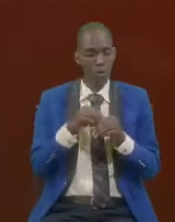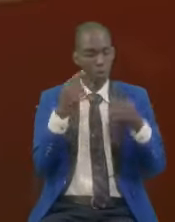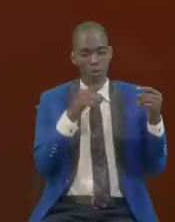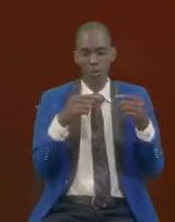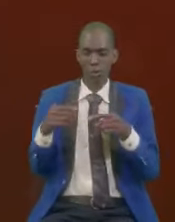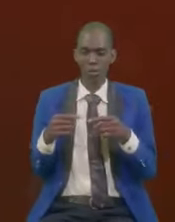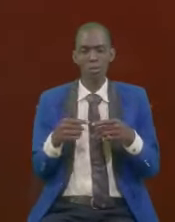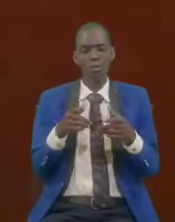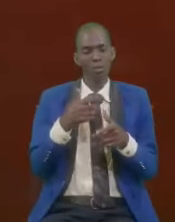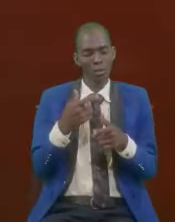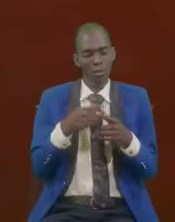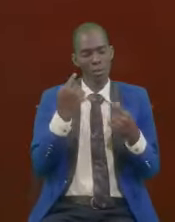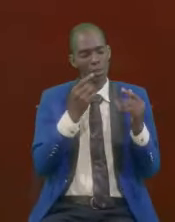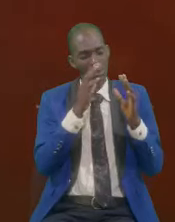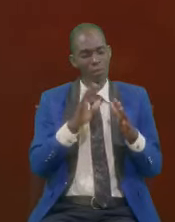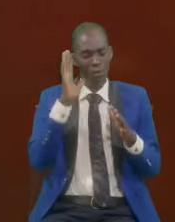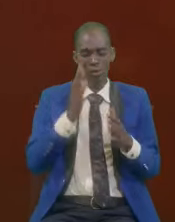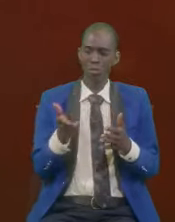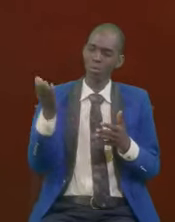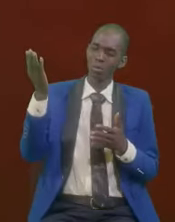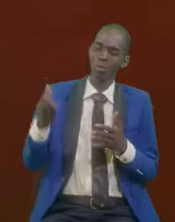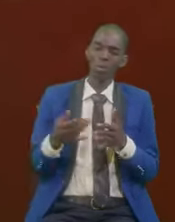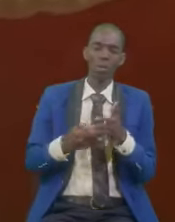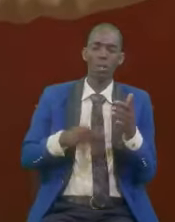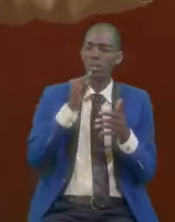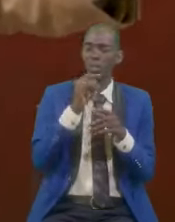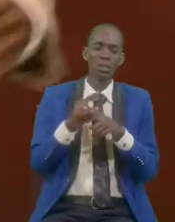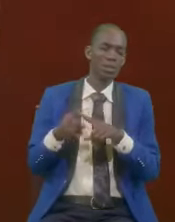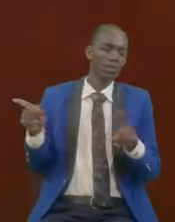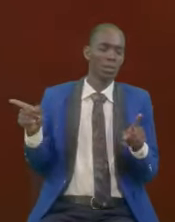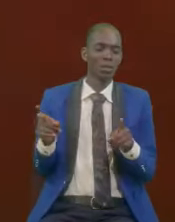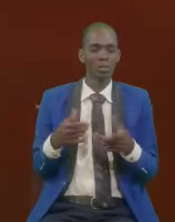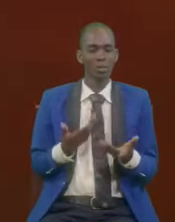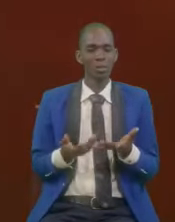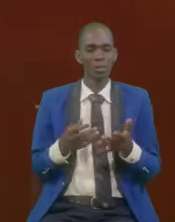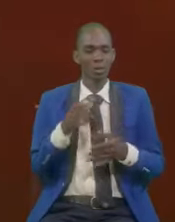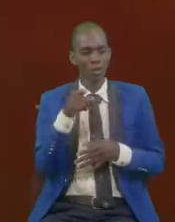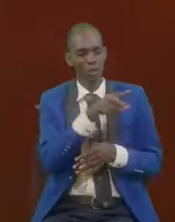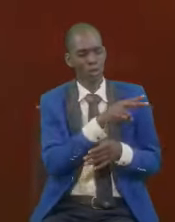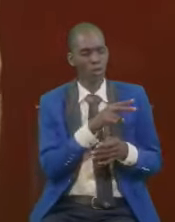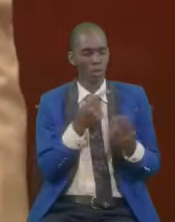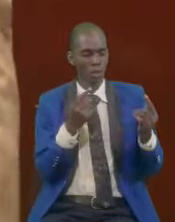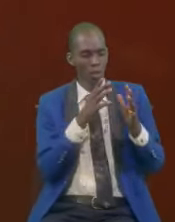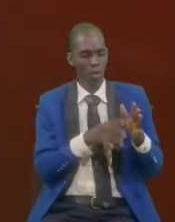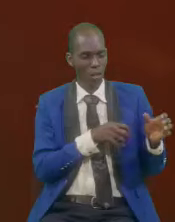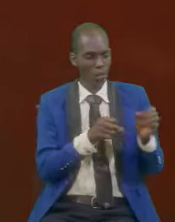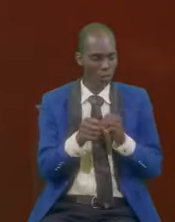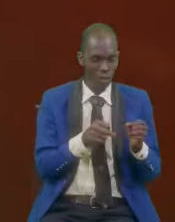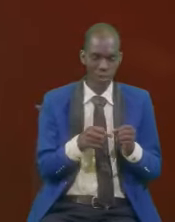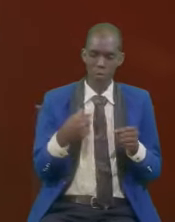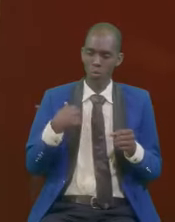We compete with ourselves, they compete with themselves. We